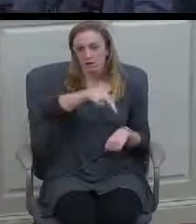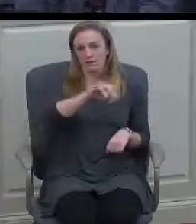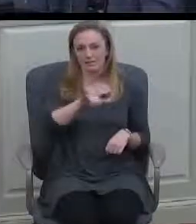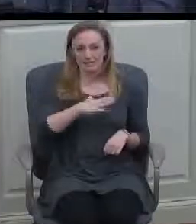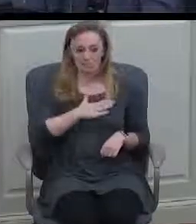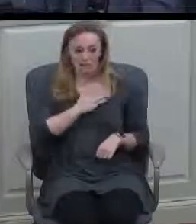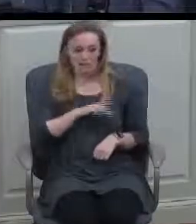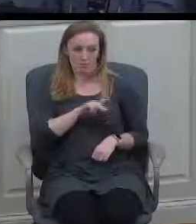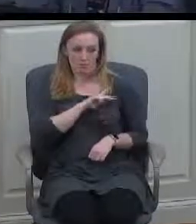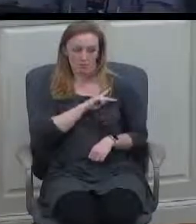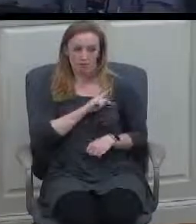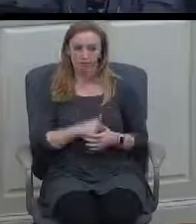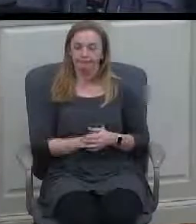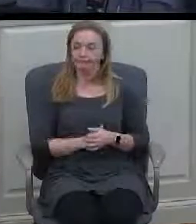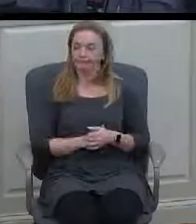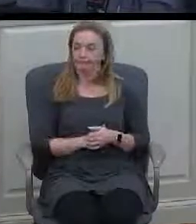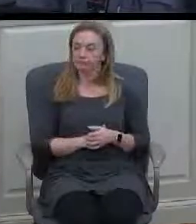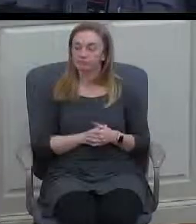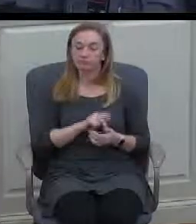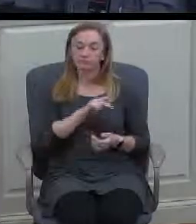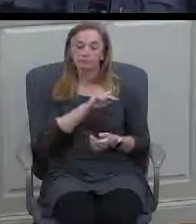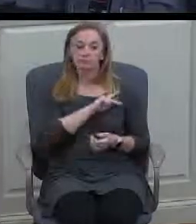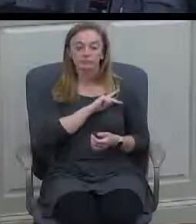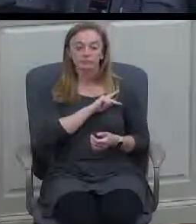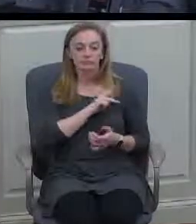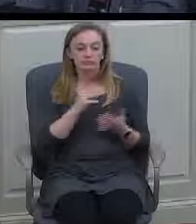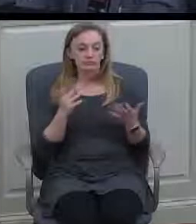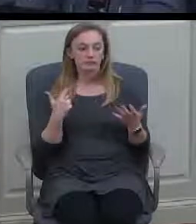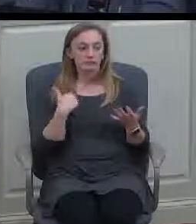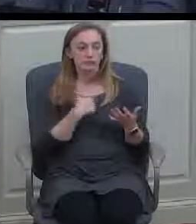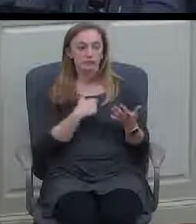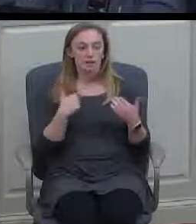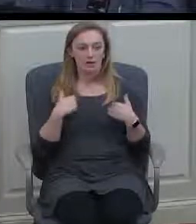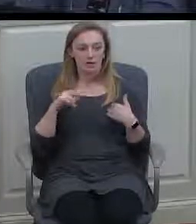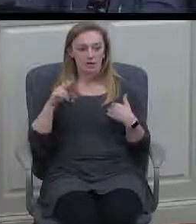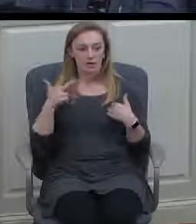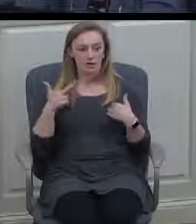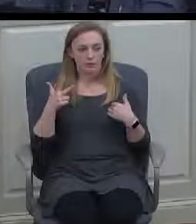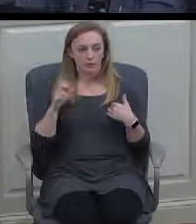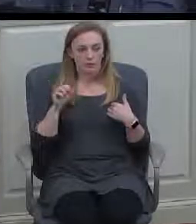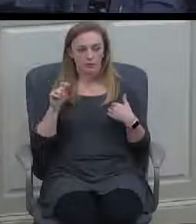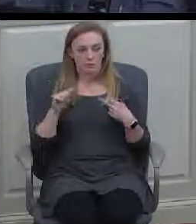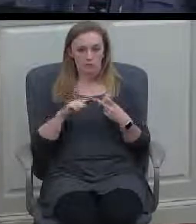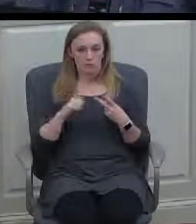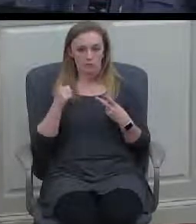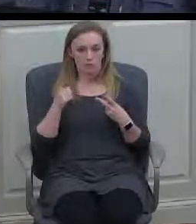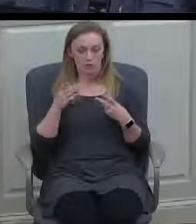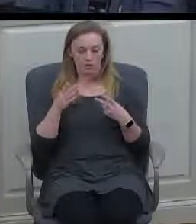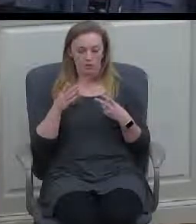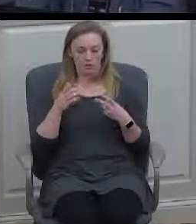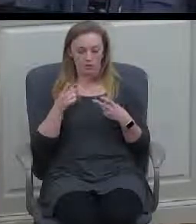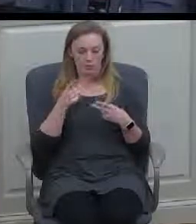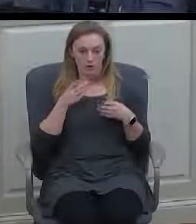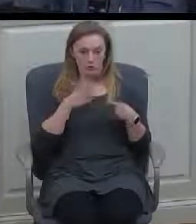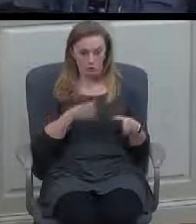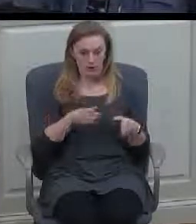personally. So we have 3rd Street one way, 4th Street one way.